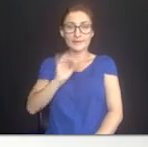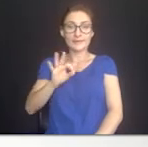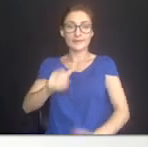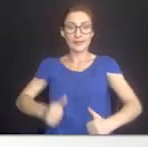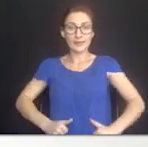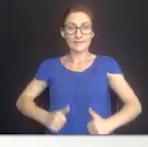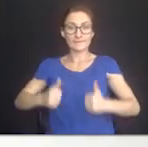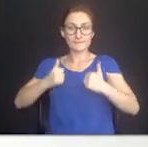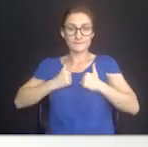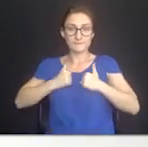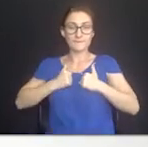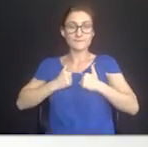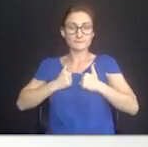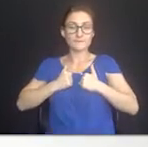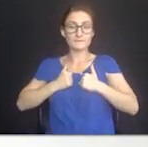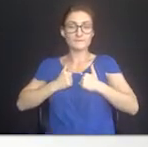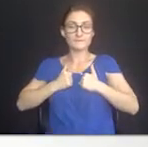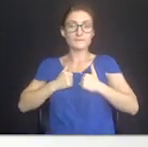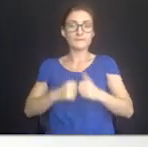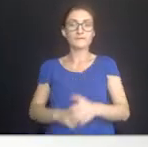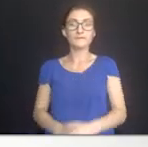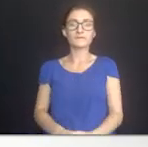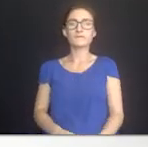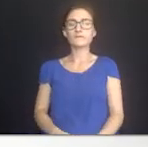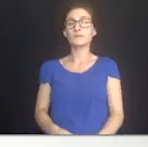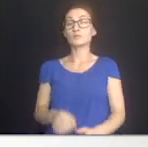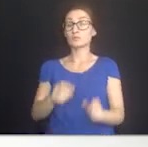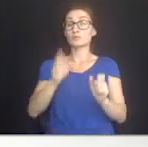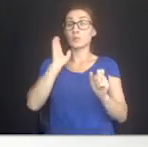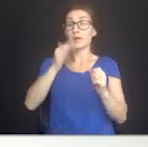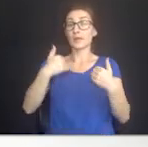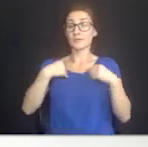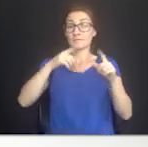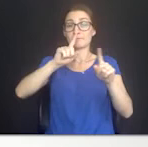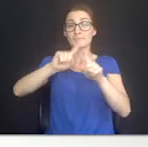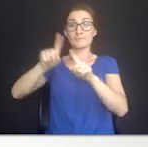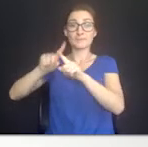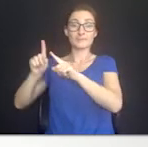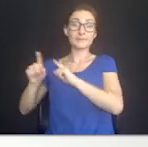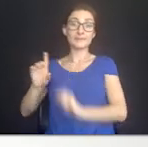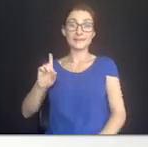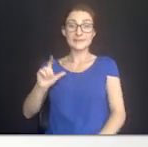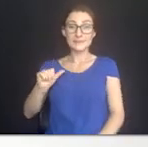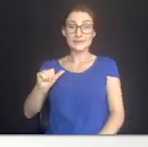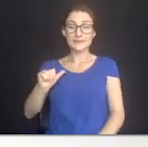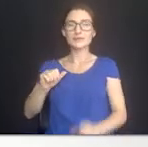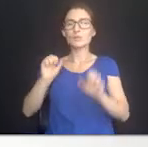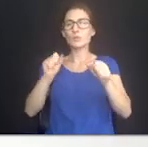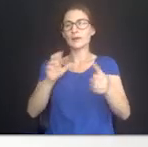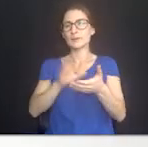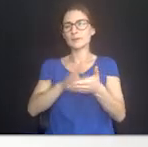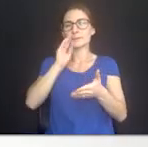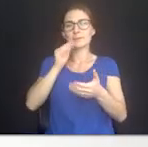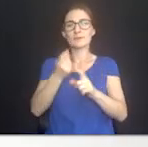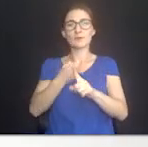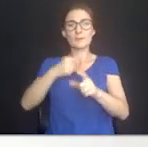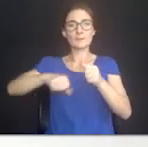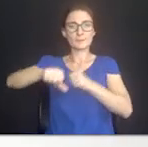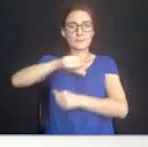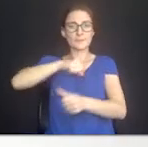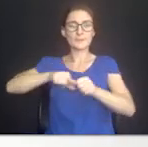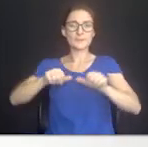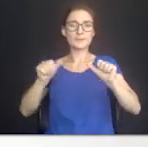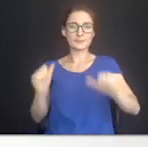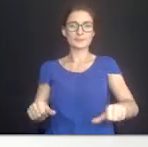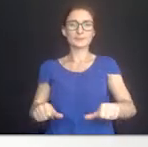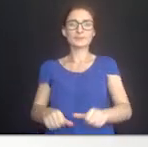self-quality of life? There's going to be different disabilities, and we all can learn from each